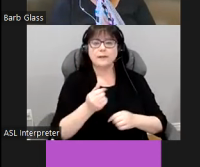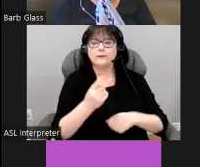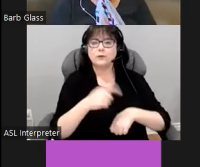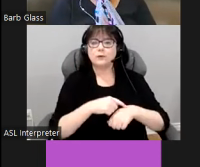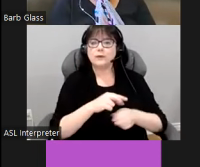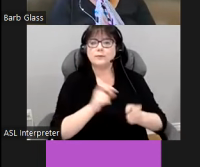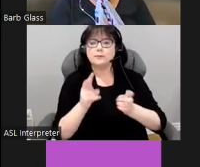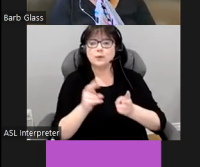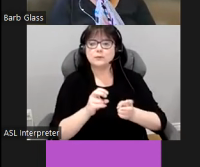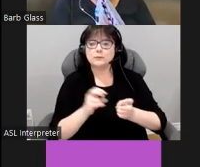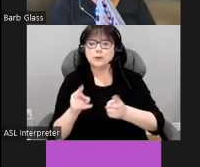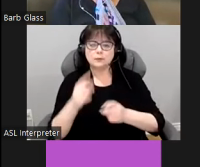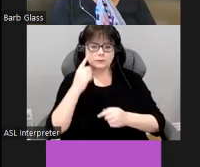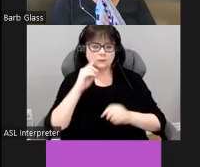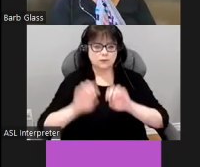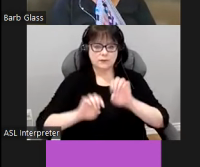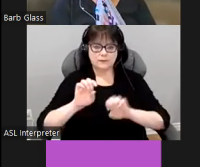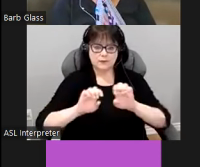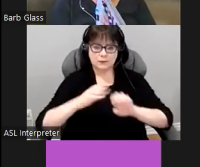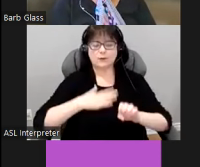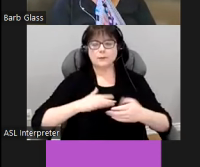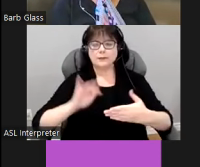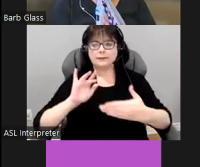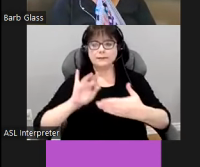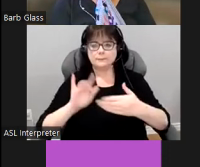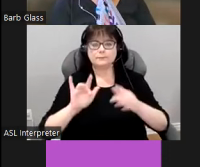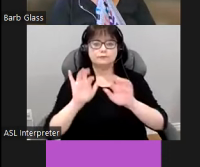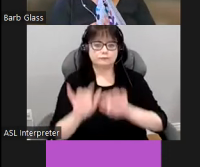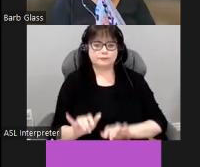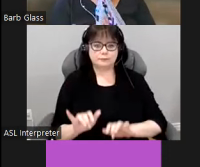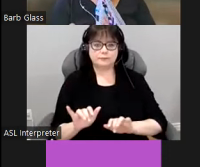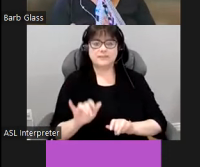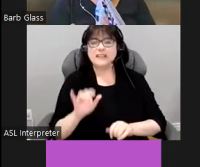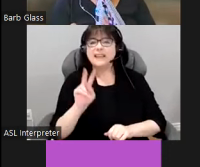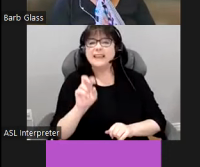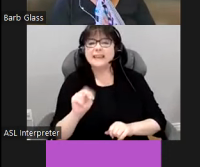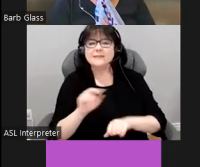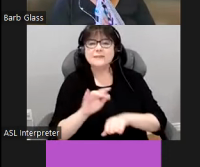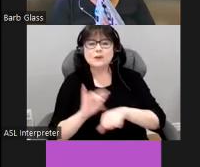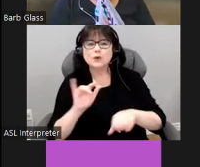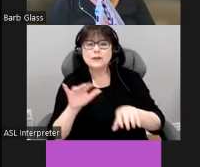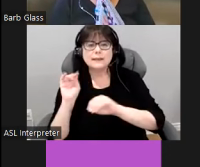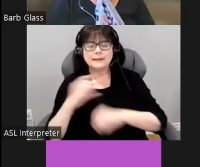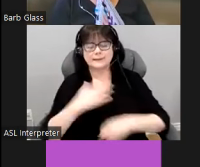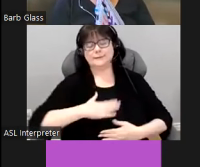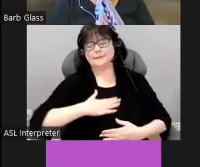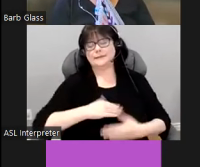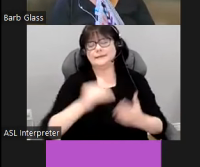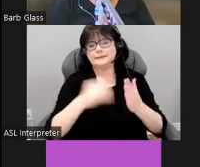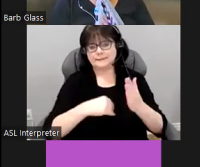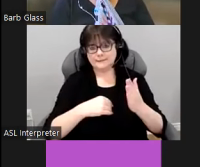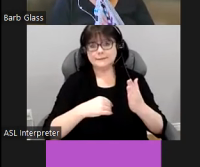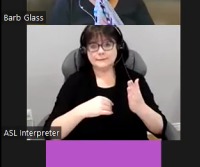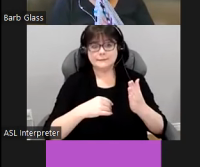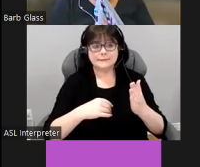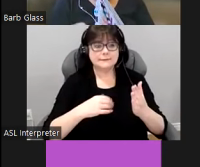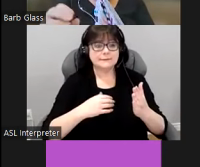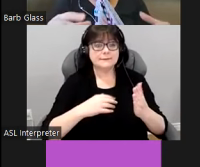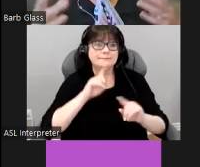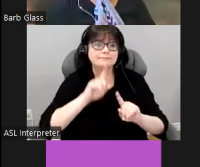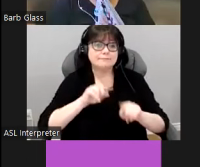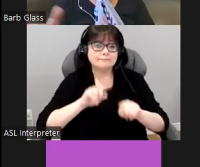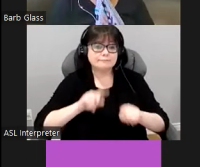approach the end of the session. If you do have to leave early, we'd still really appreciate it if you would be able to fill out the evaluation. It really helps